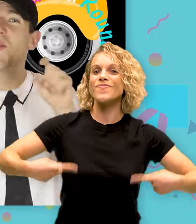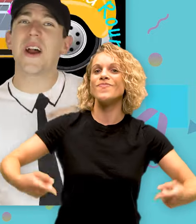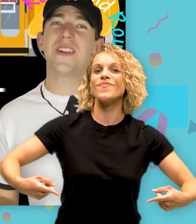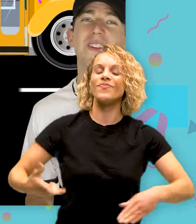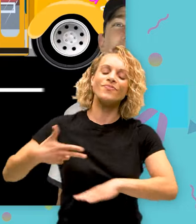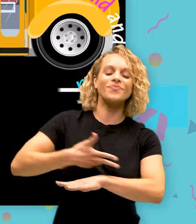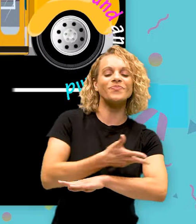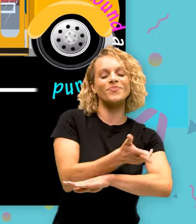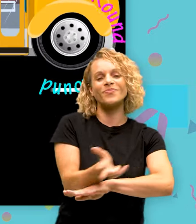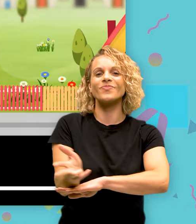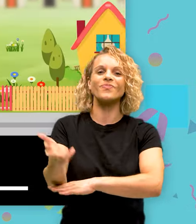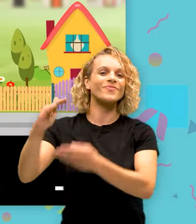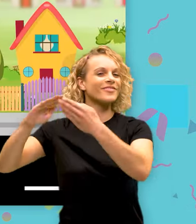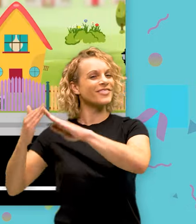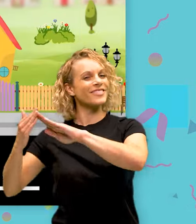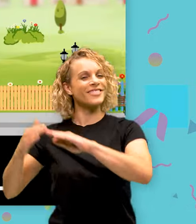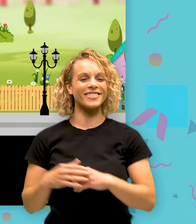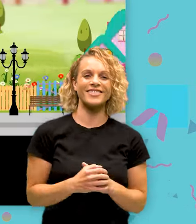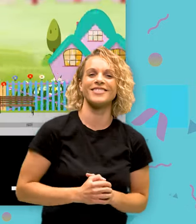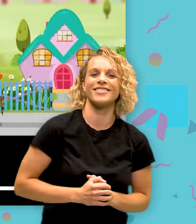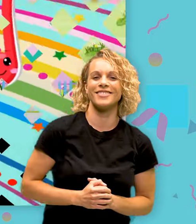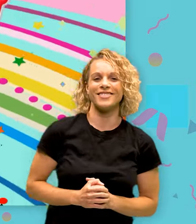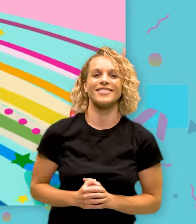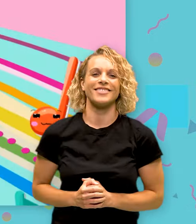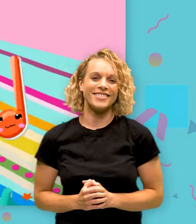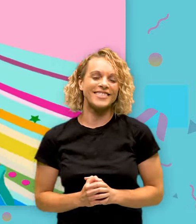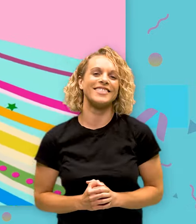go round and round, all through the town.